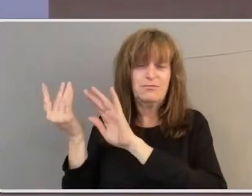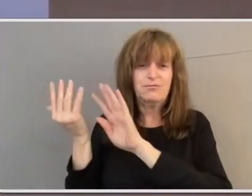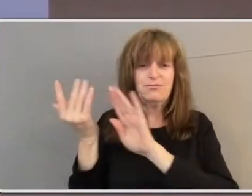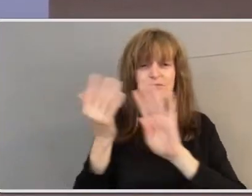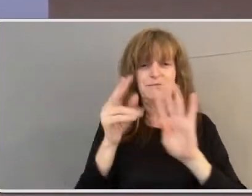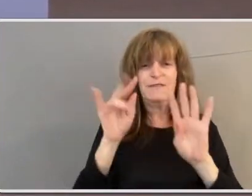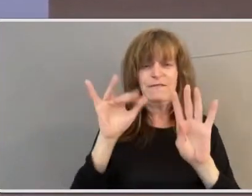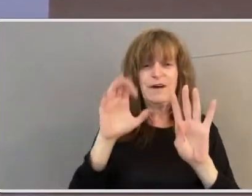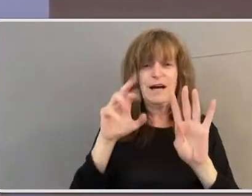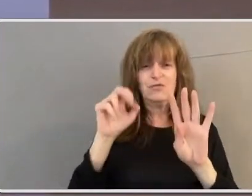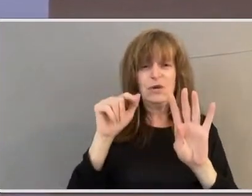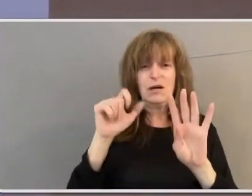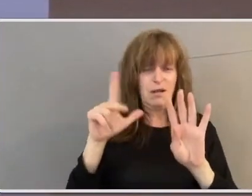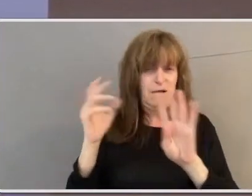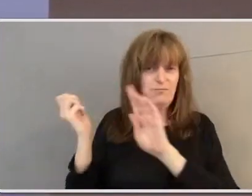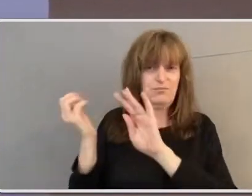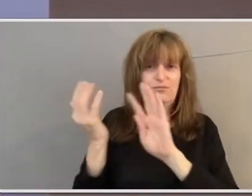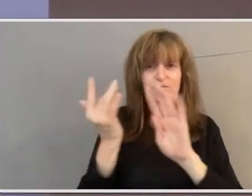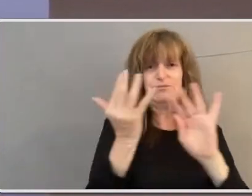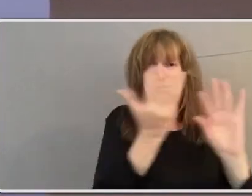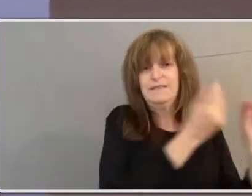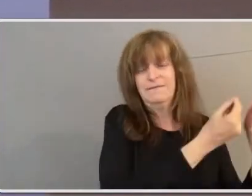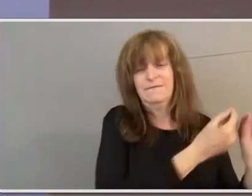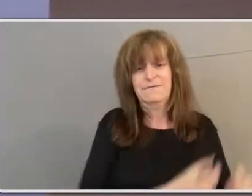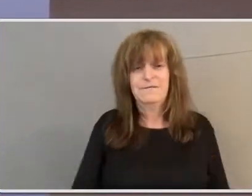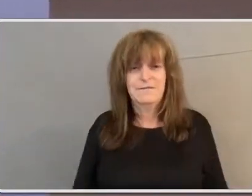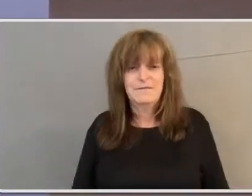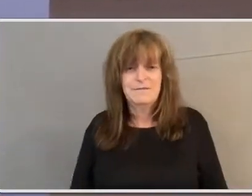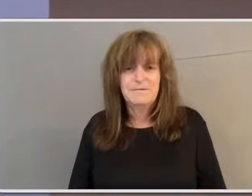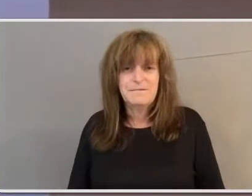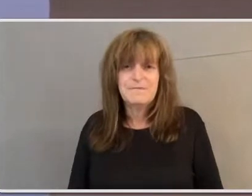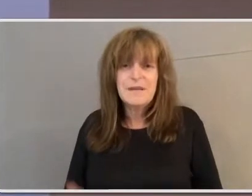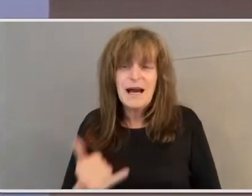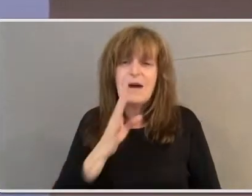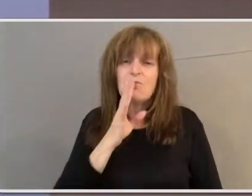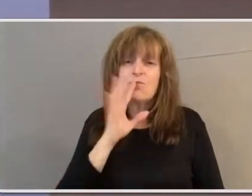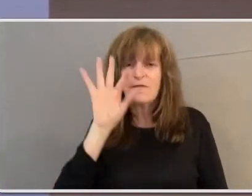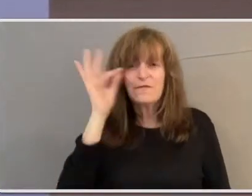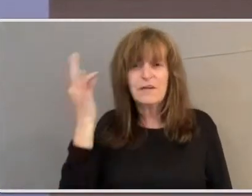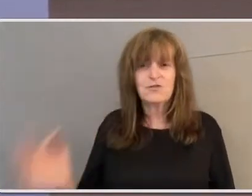et veuillez demeurer debout pour le départ du cortège officiel.